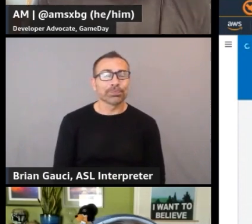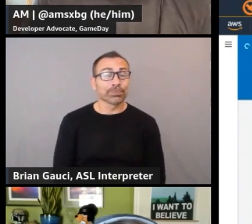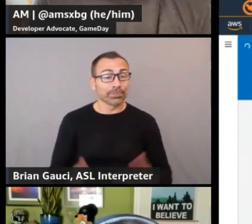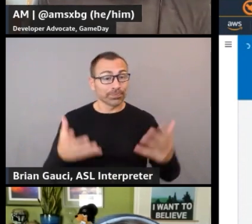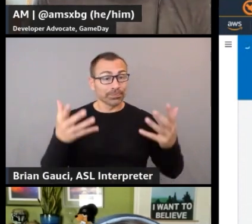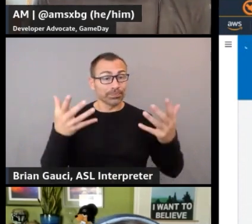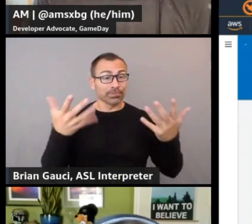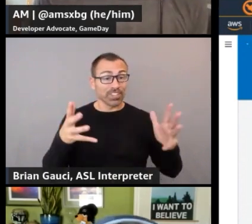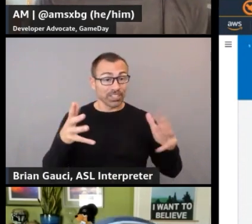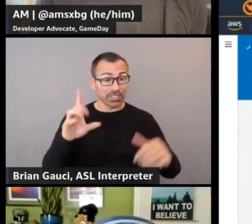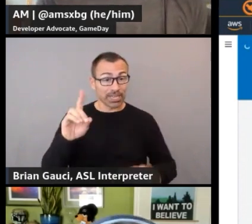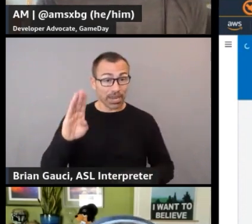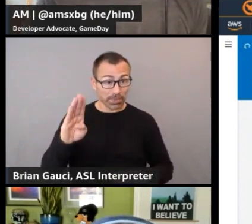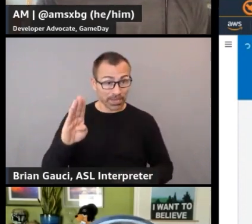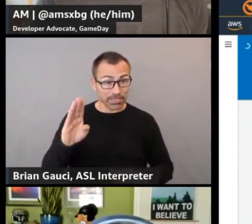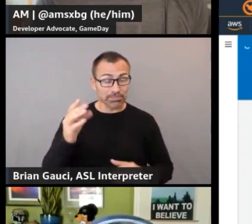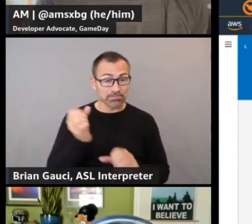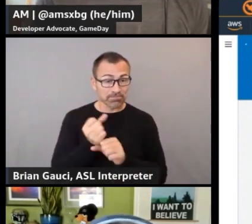It's live.